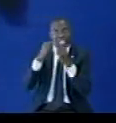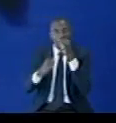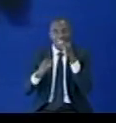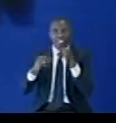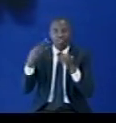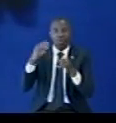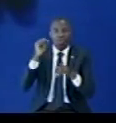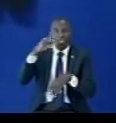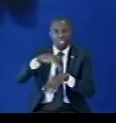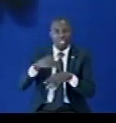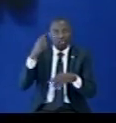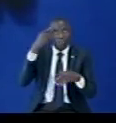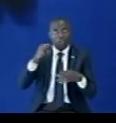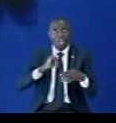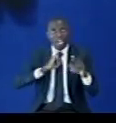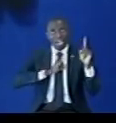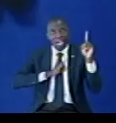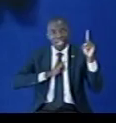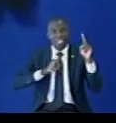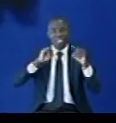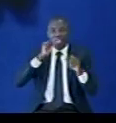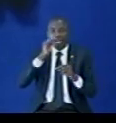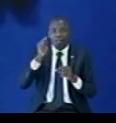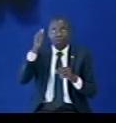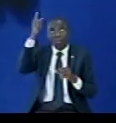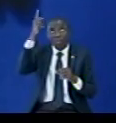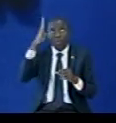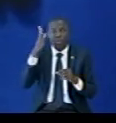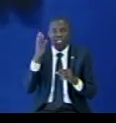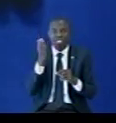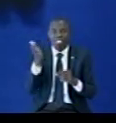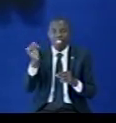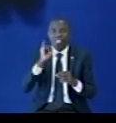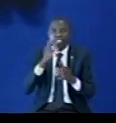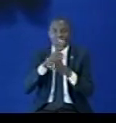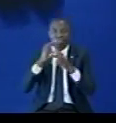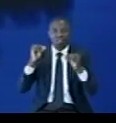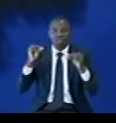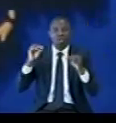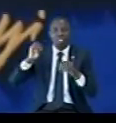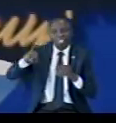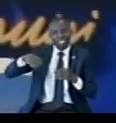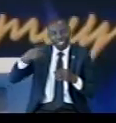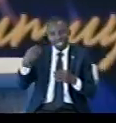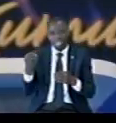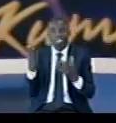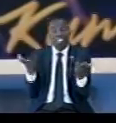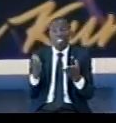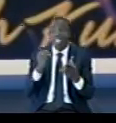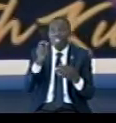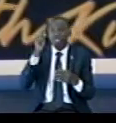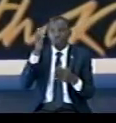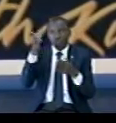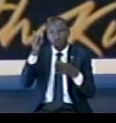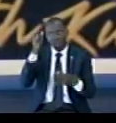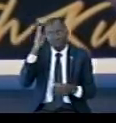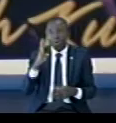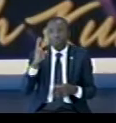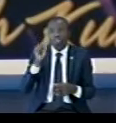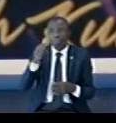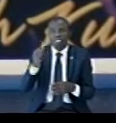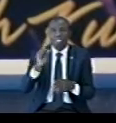I am God and there is none else. Here God himself speaks